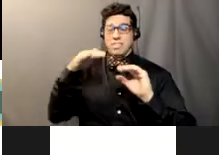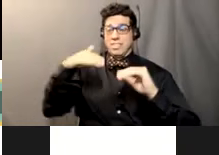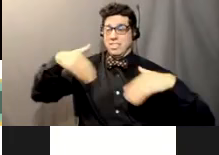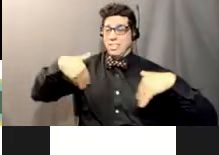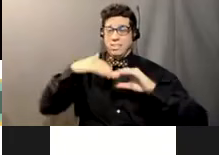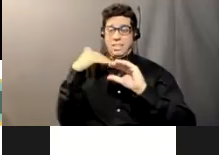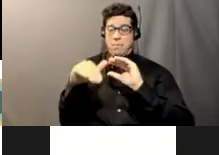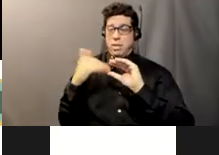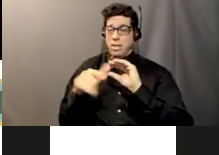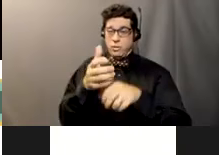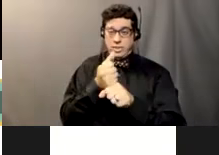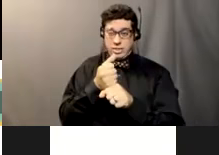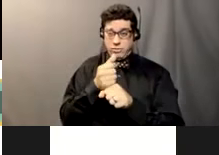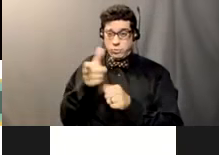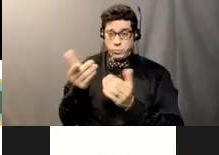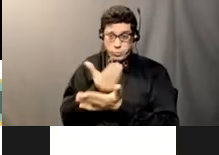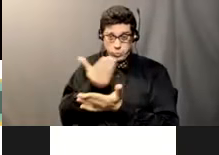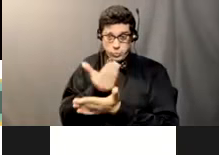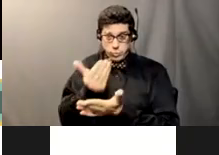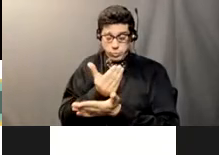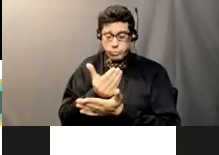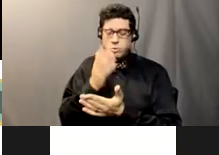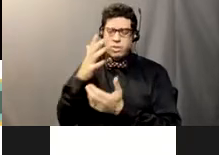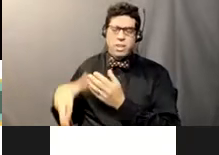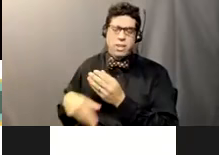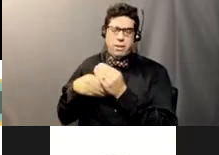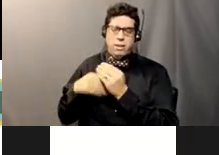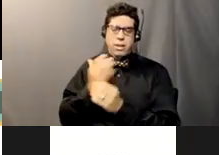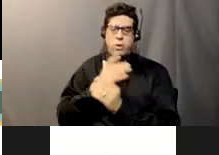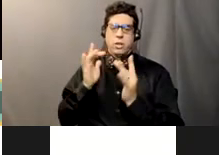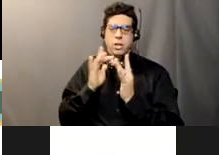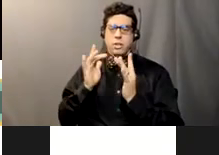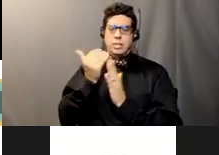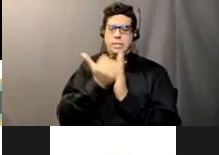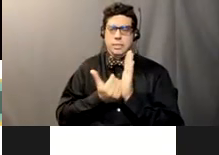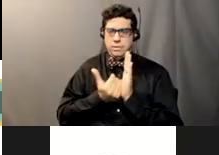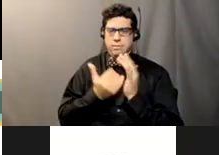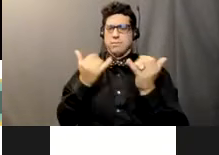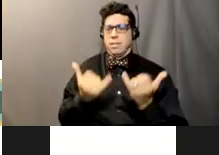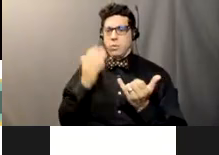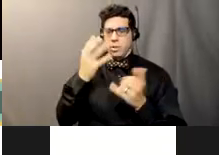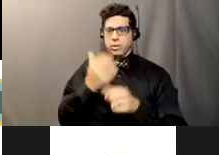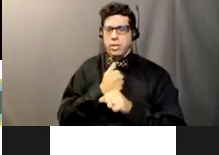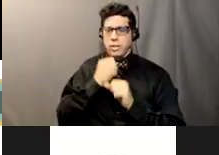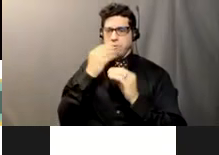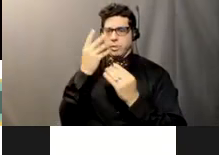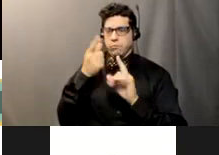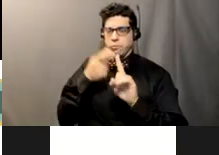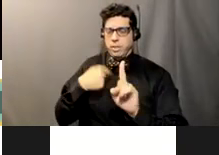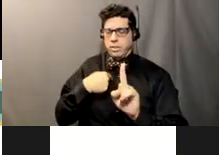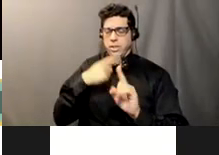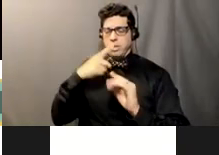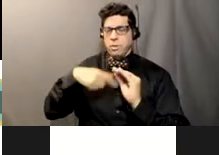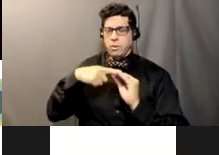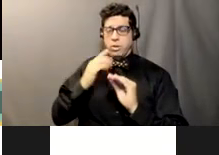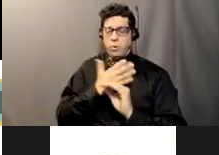me in the past and you are new to our group, you will be added to our contact list. So now you will get information from me about our meetings,